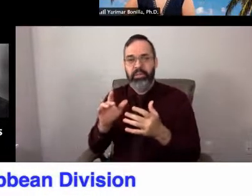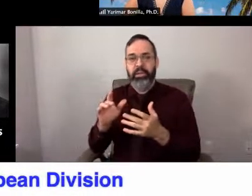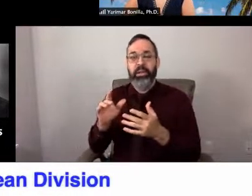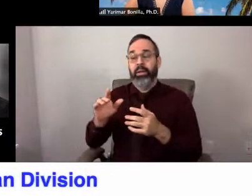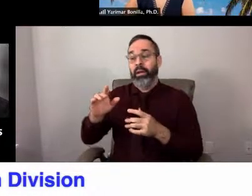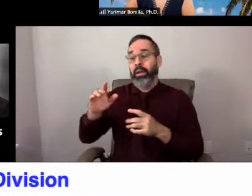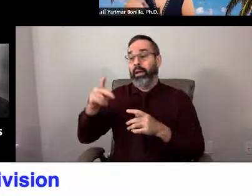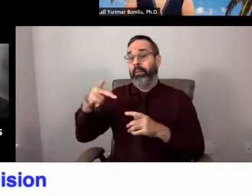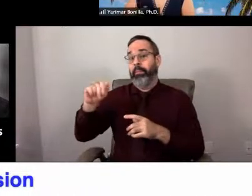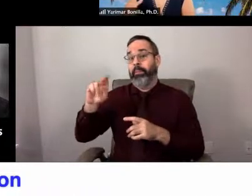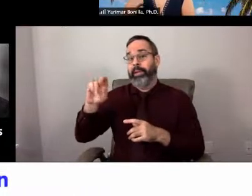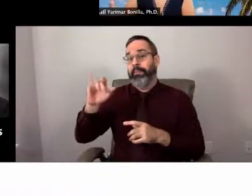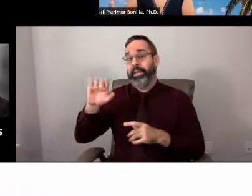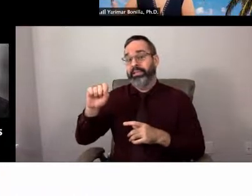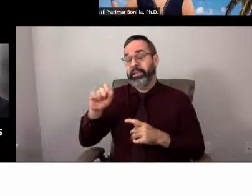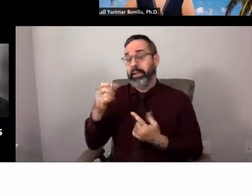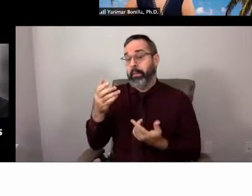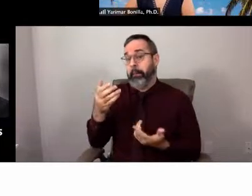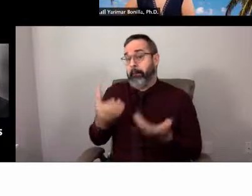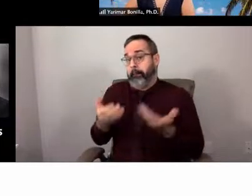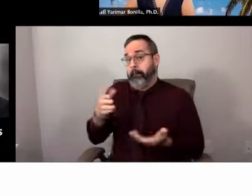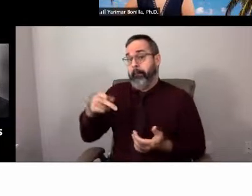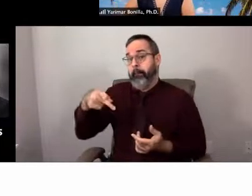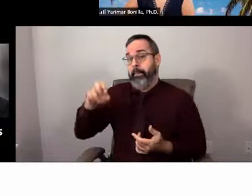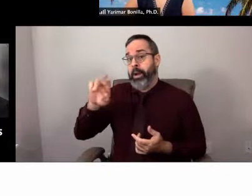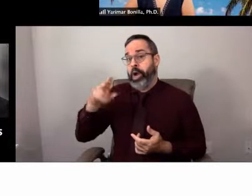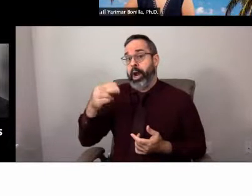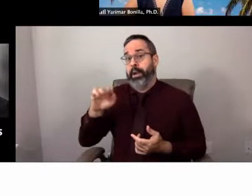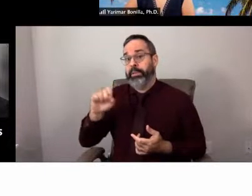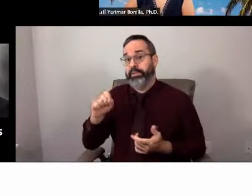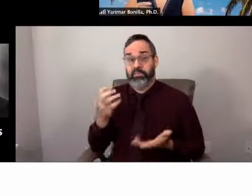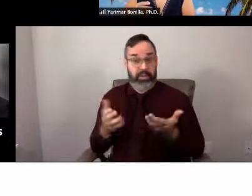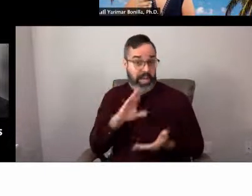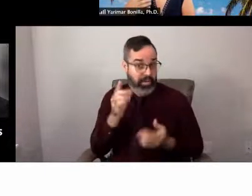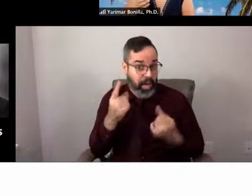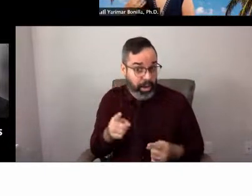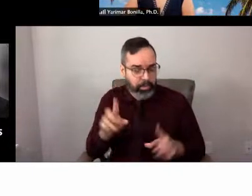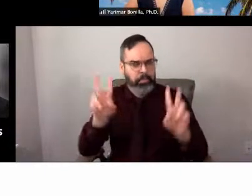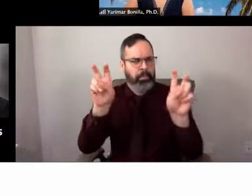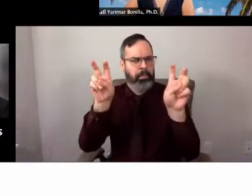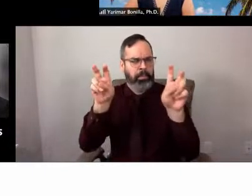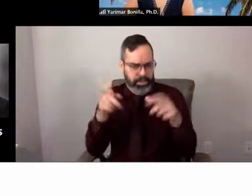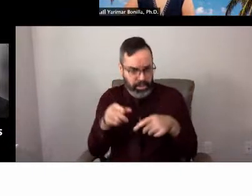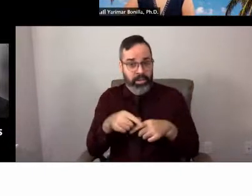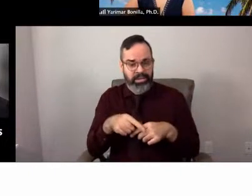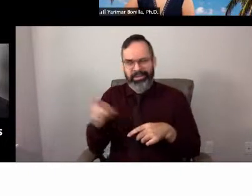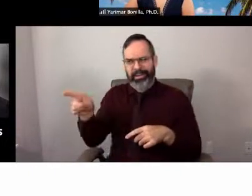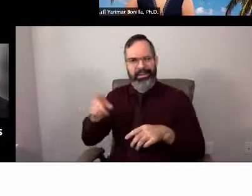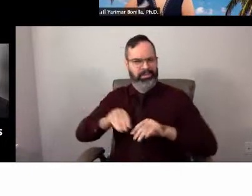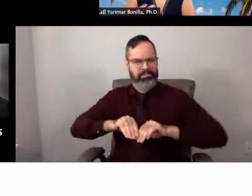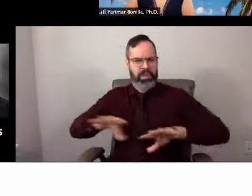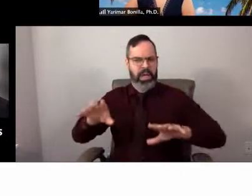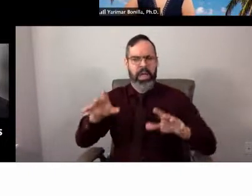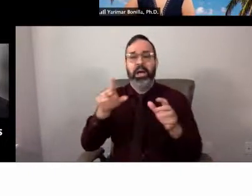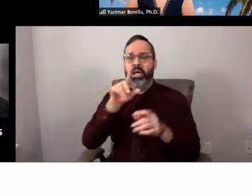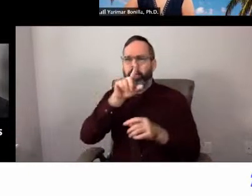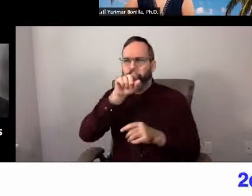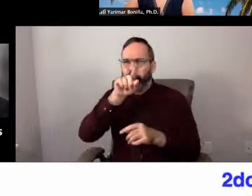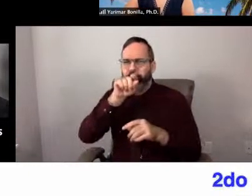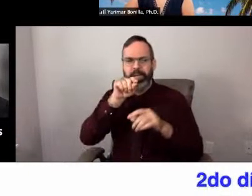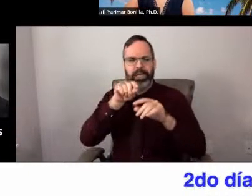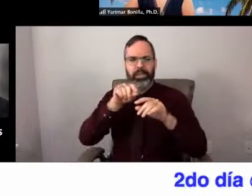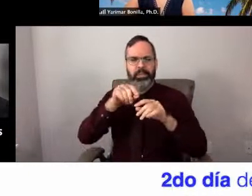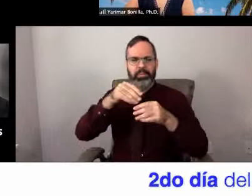a pandemic that never came. And so he's really great on Twitter. He's been, tweeting a lot and trying to